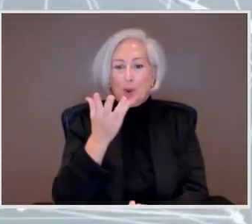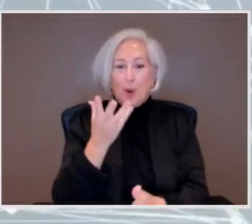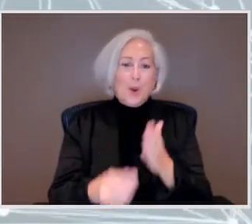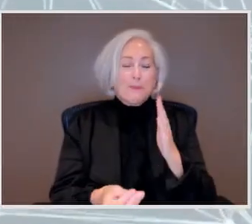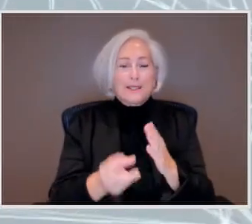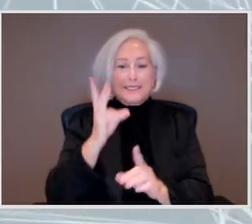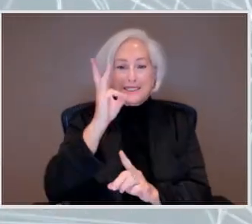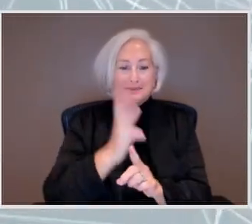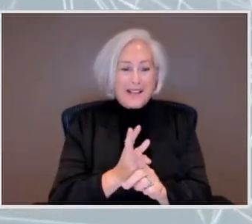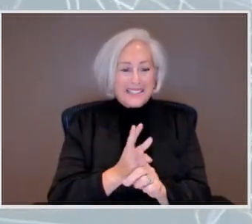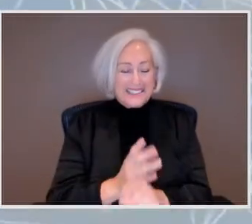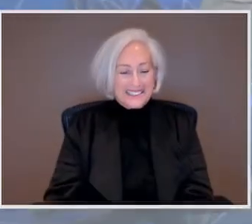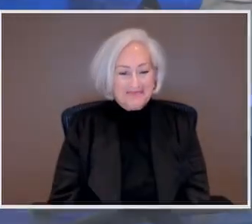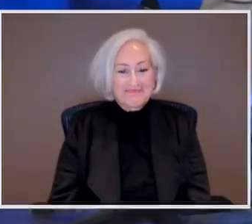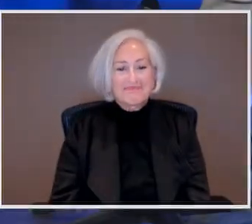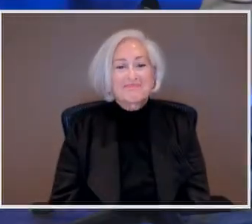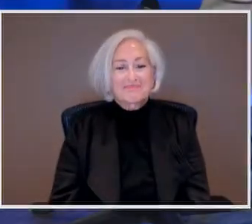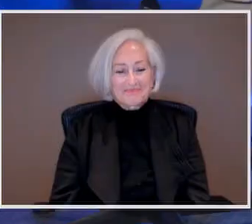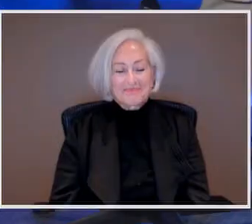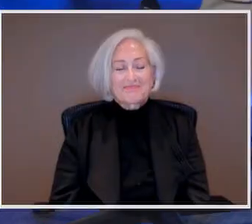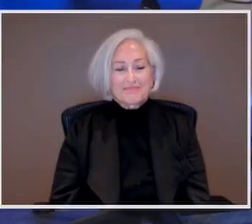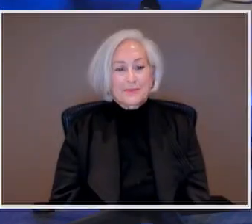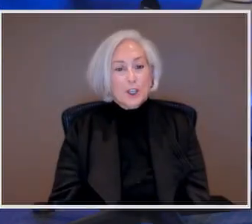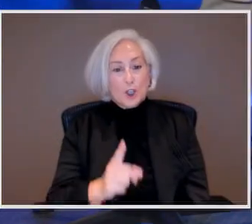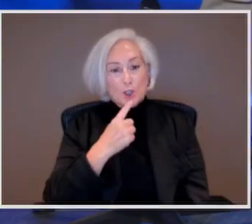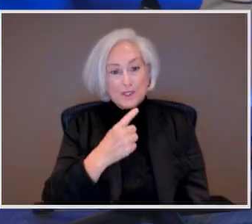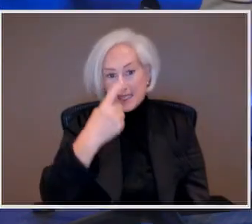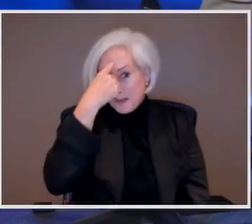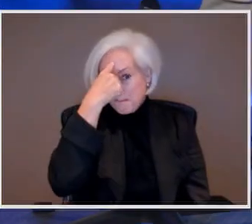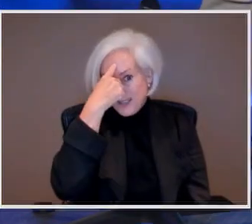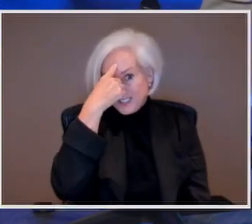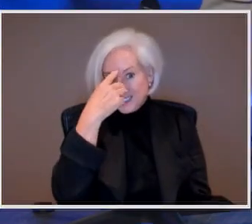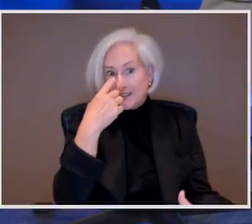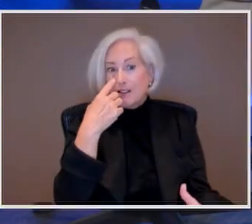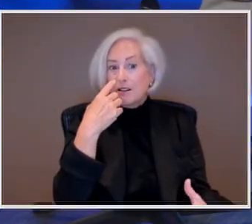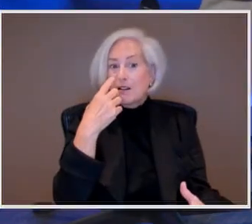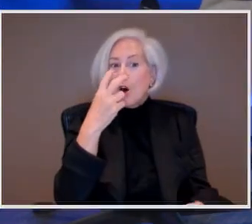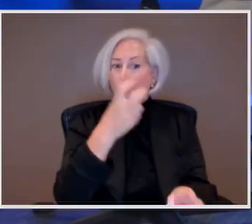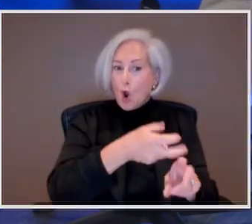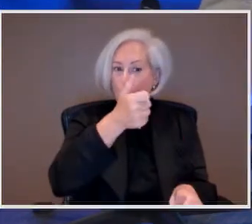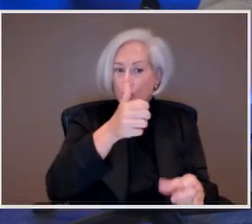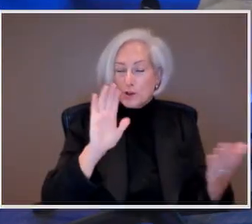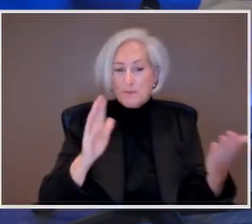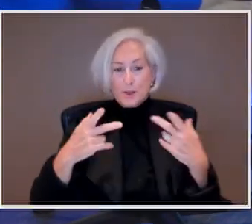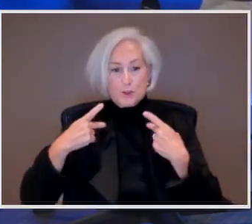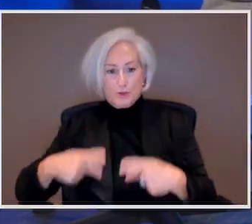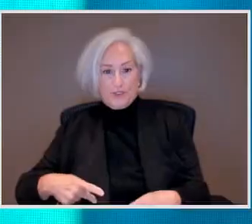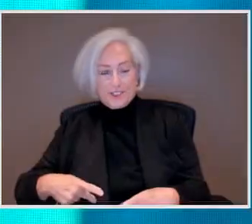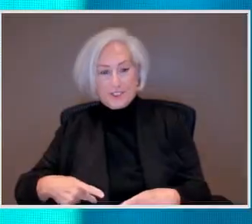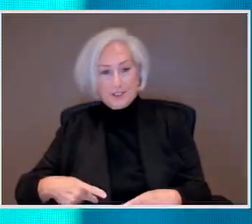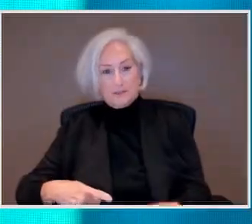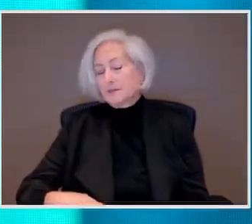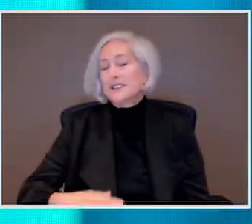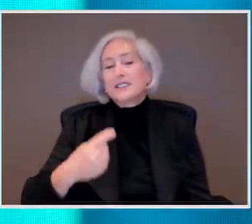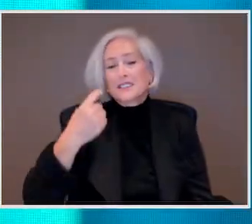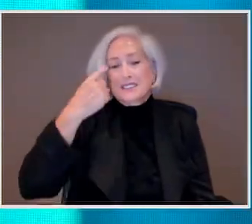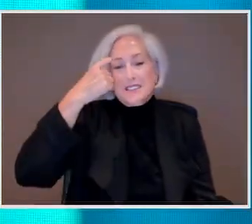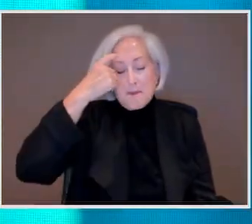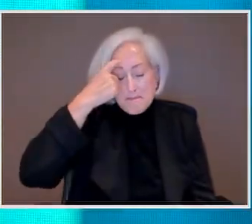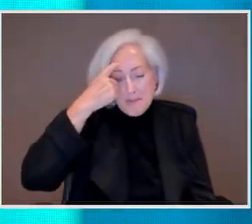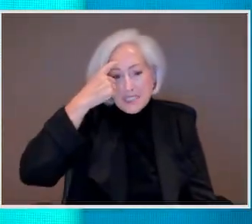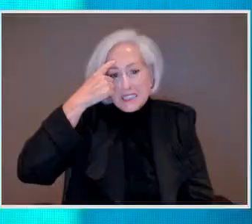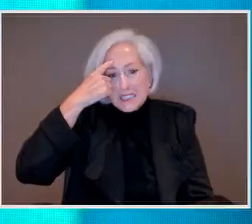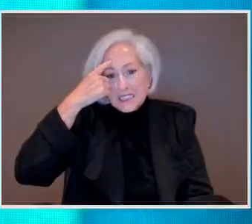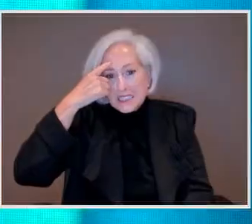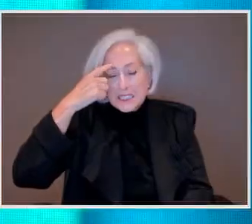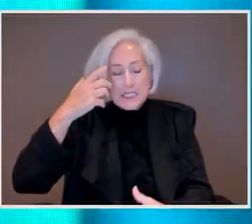mental side was way harder than the physical. Explain what you mean by that. It's just mentally taxing. I mean, of course it hurt,